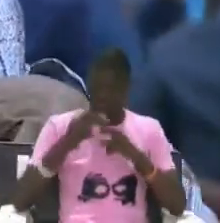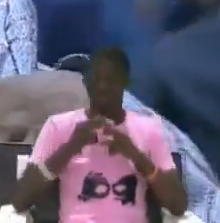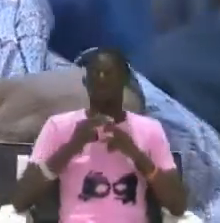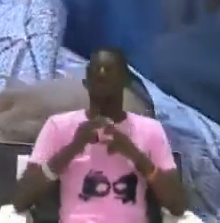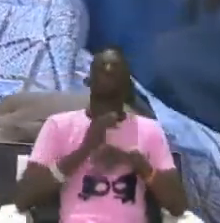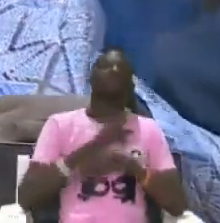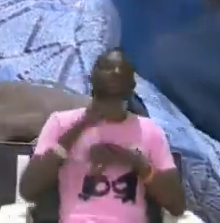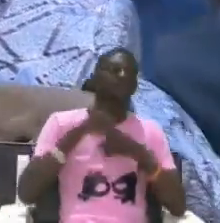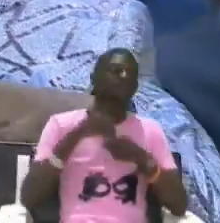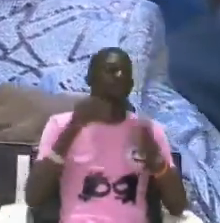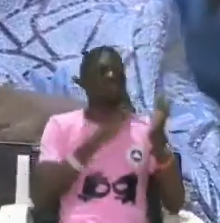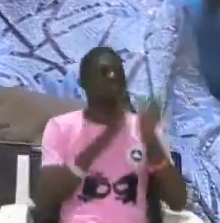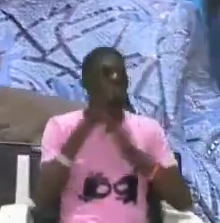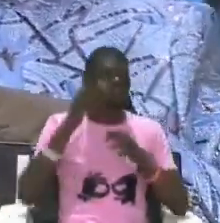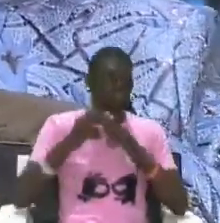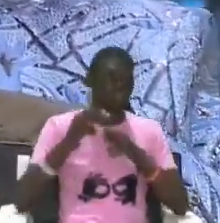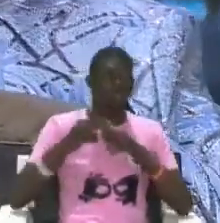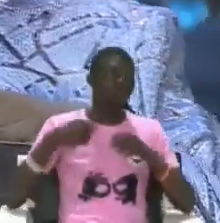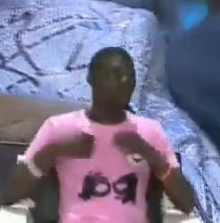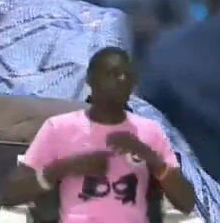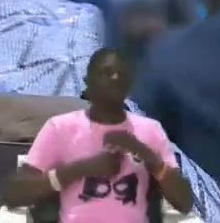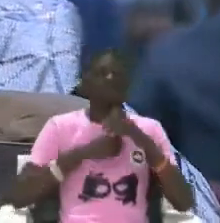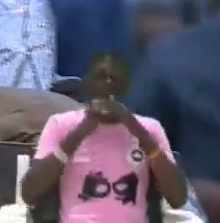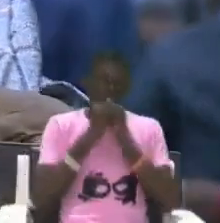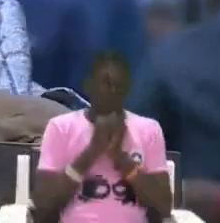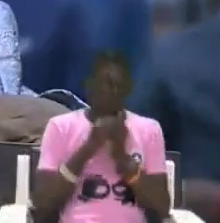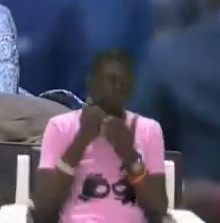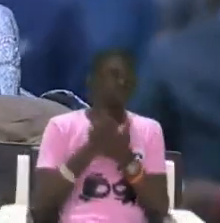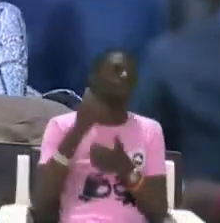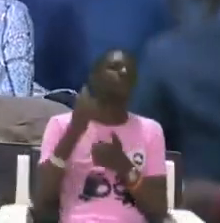In Jesus' name, we have worshipped.